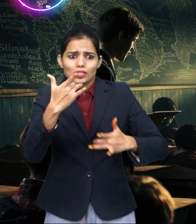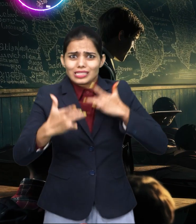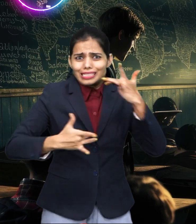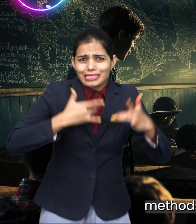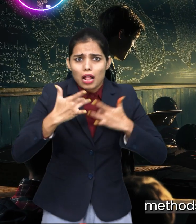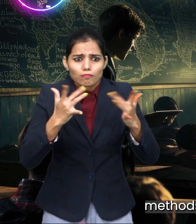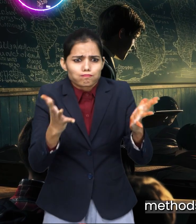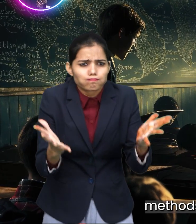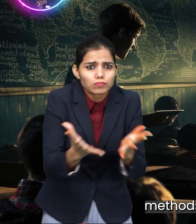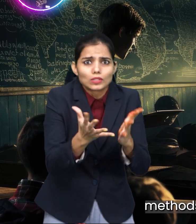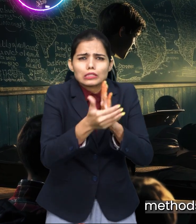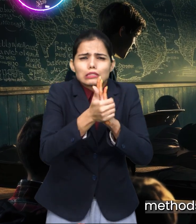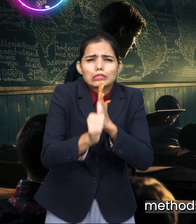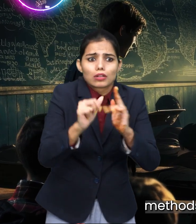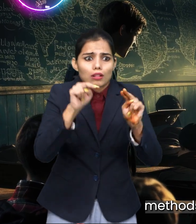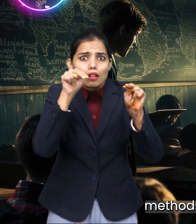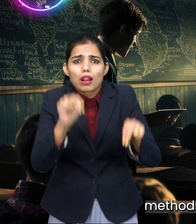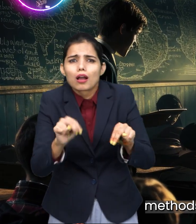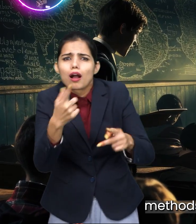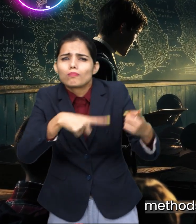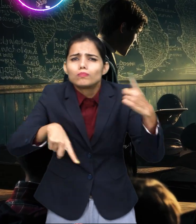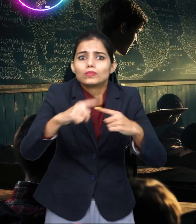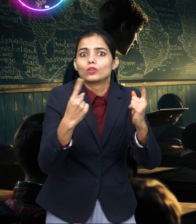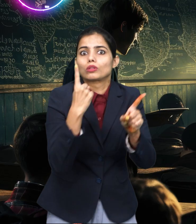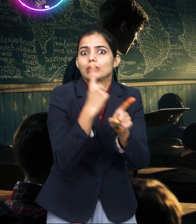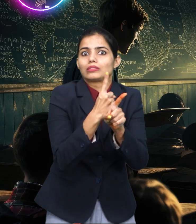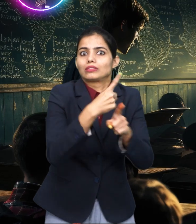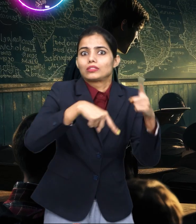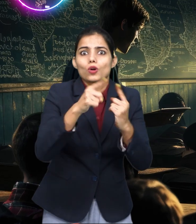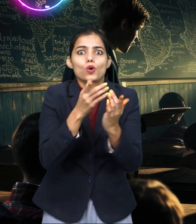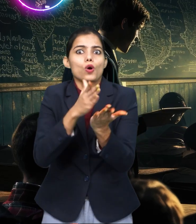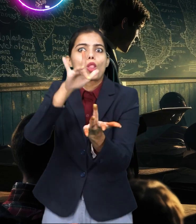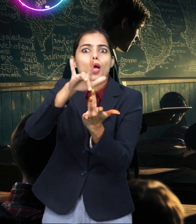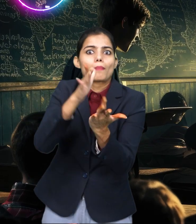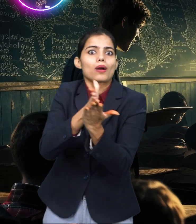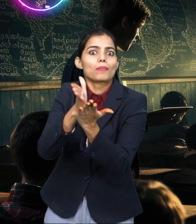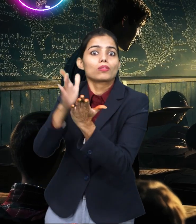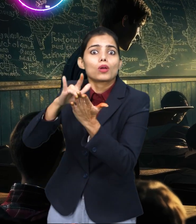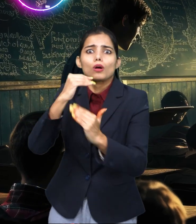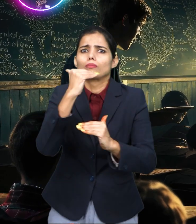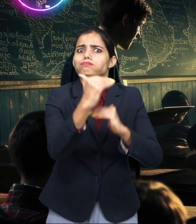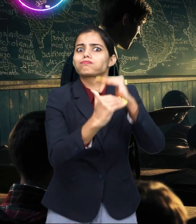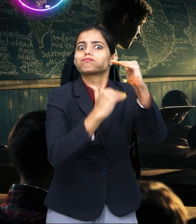Tailor teaching methods to developmental stages and ensure clarity.